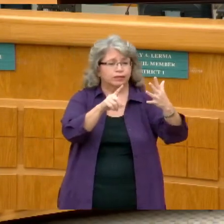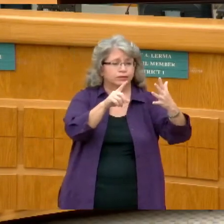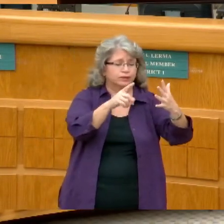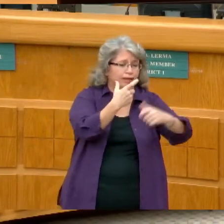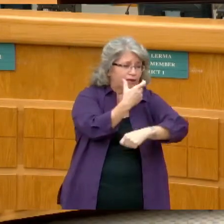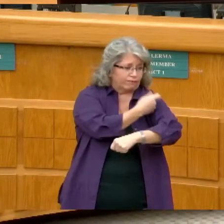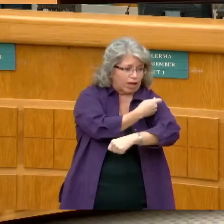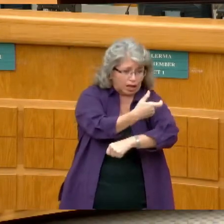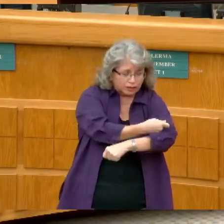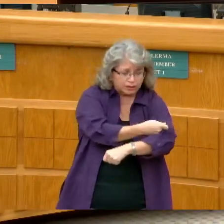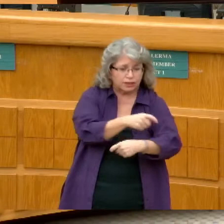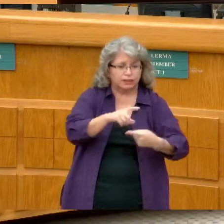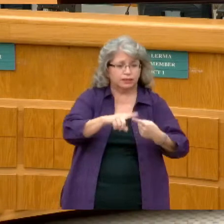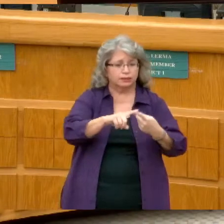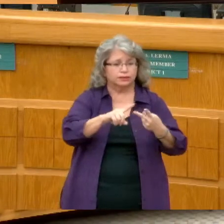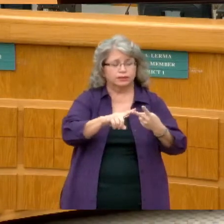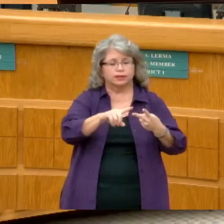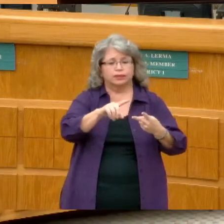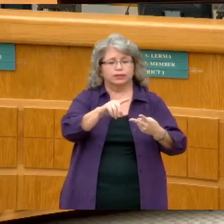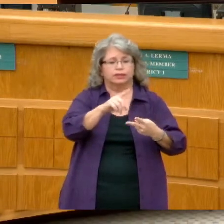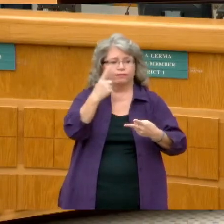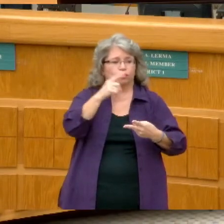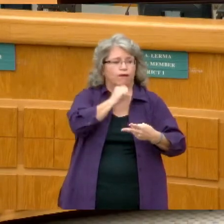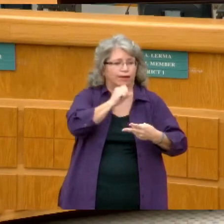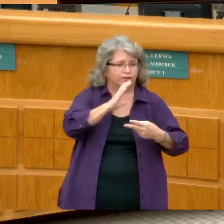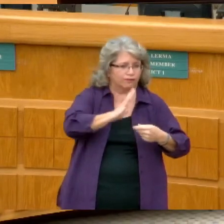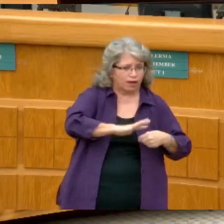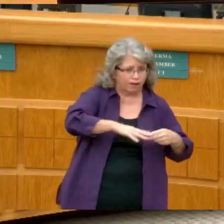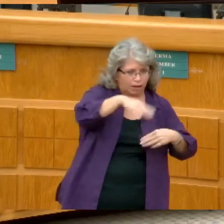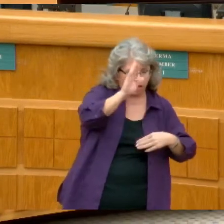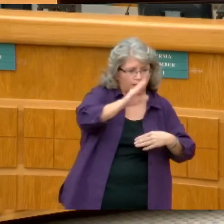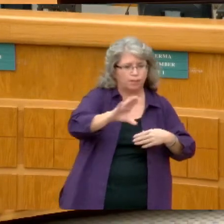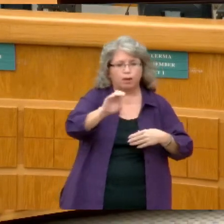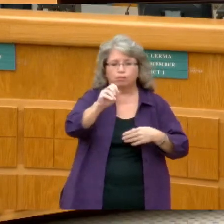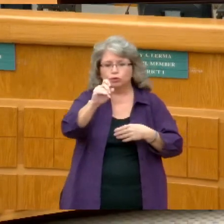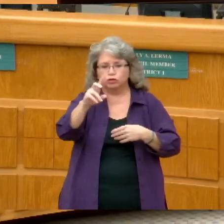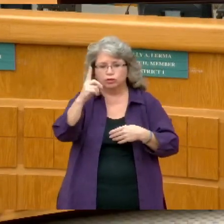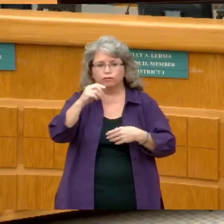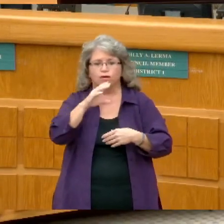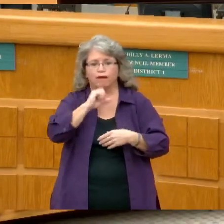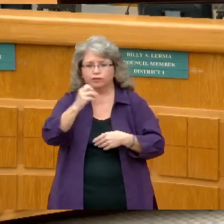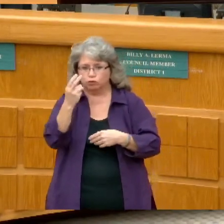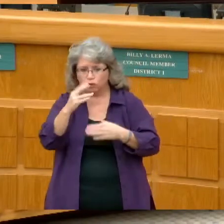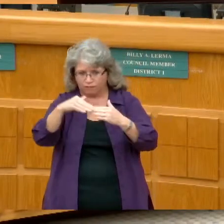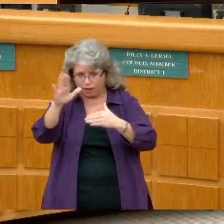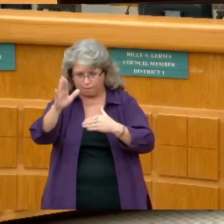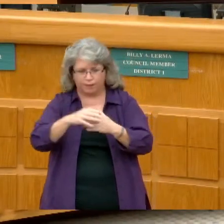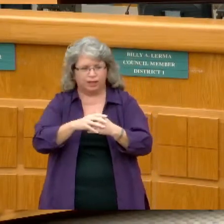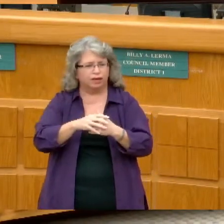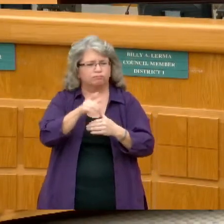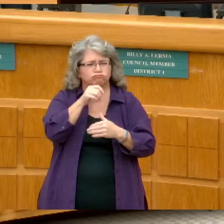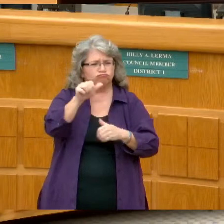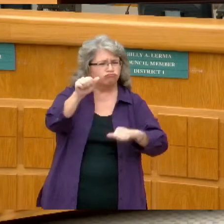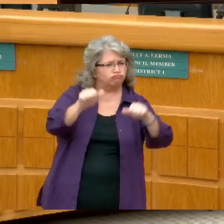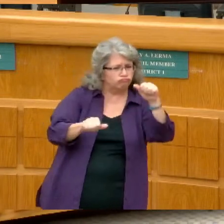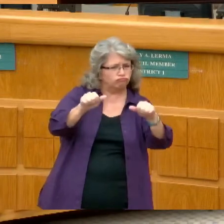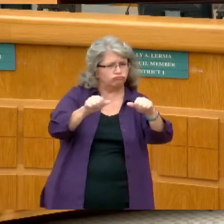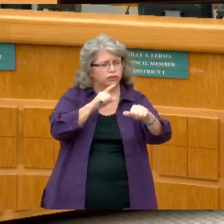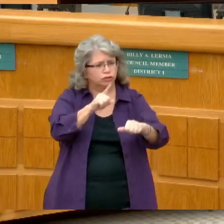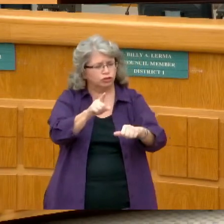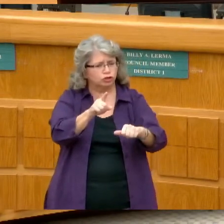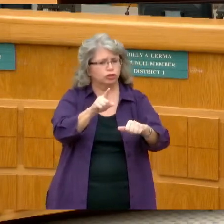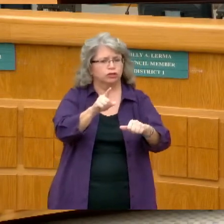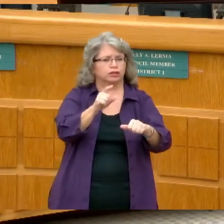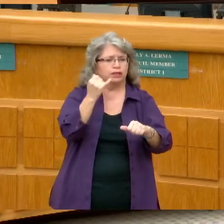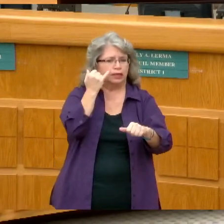booster shots for ages 12 and up. And if you're unsure if you're eligible for a vaccine or a booster based on your age,